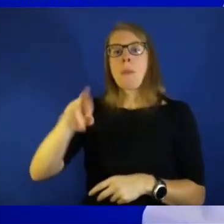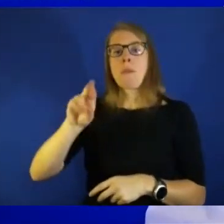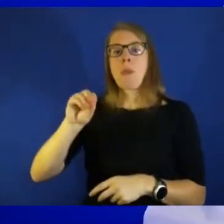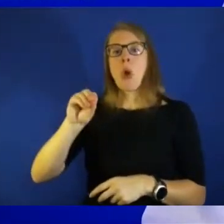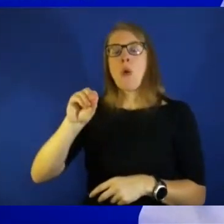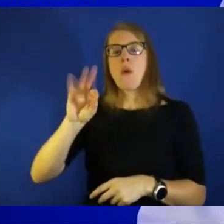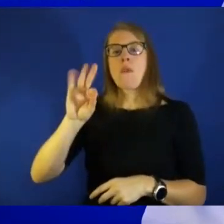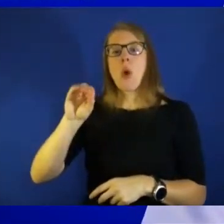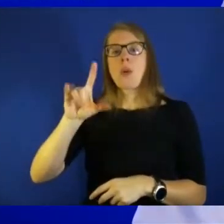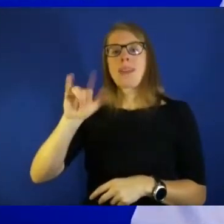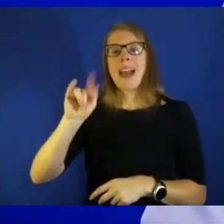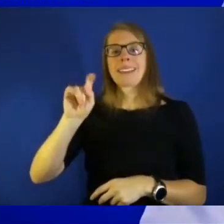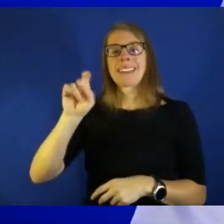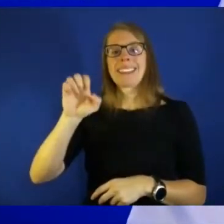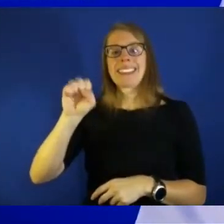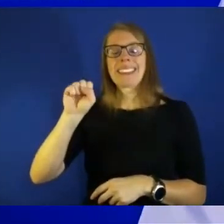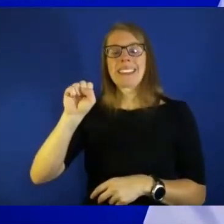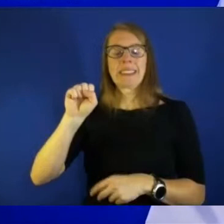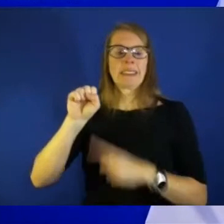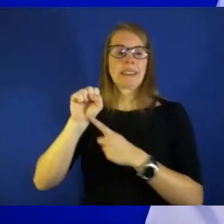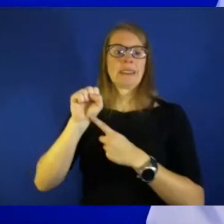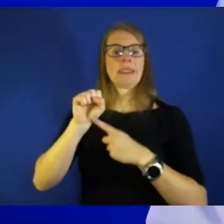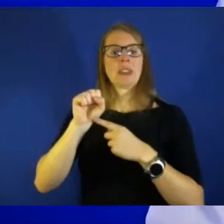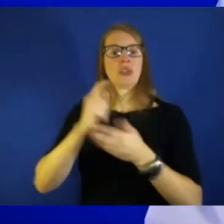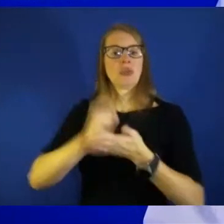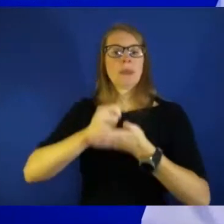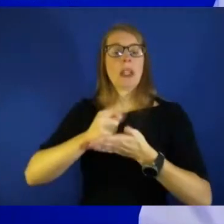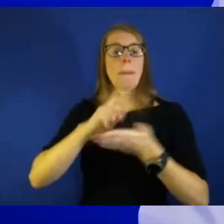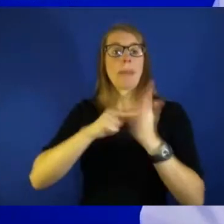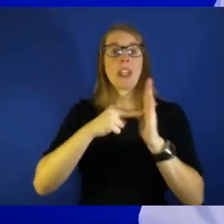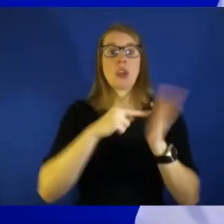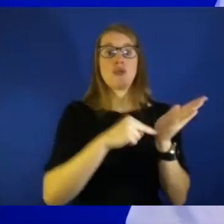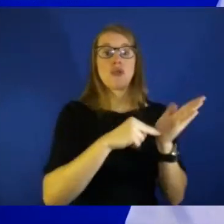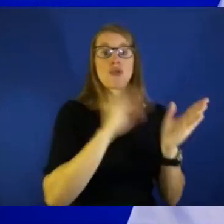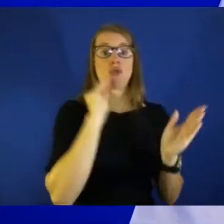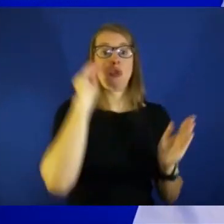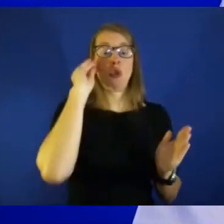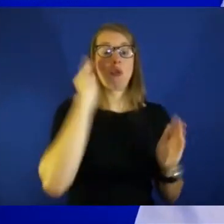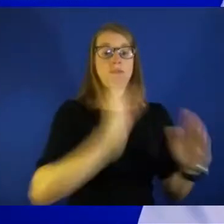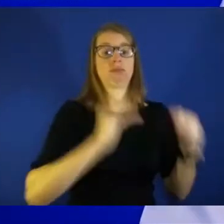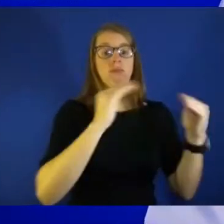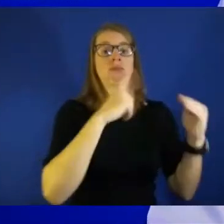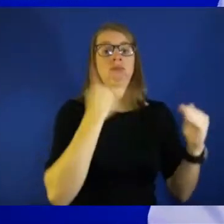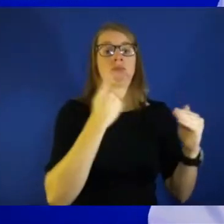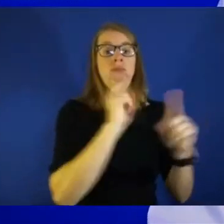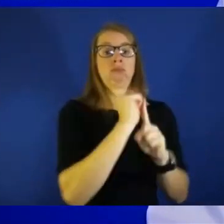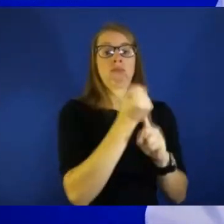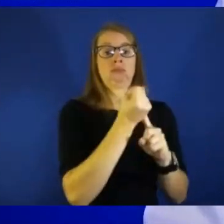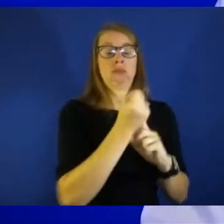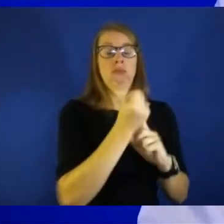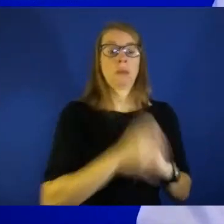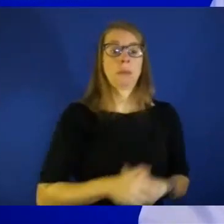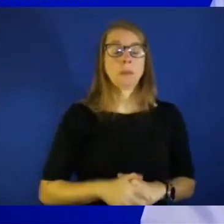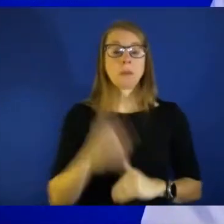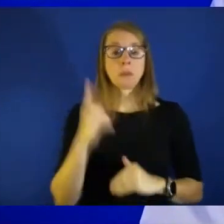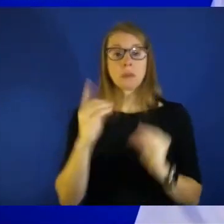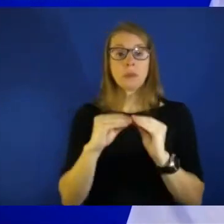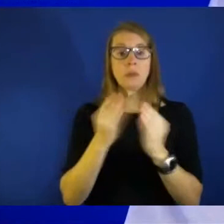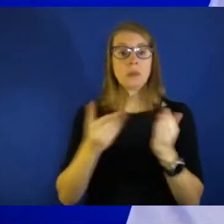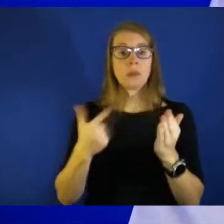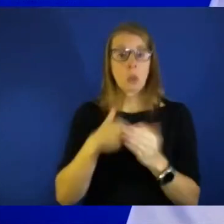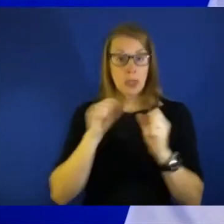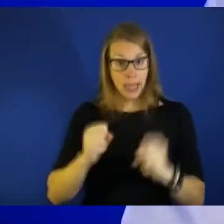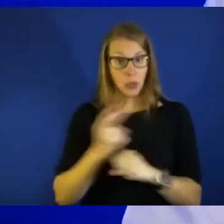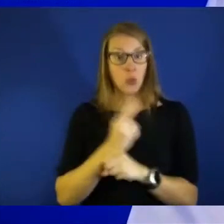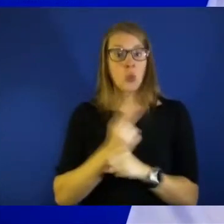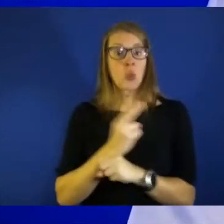you are in a nursing home and you are in those high-risk situations. But again, this is one more thing that we can use that